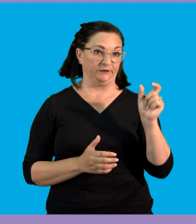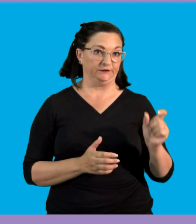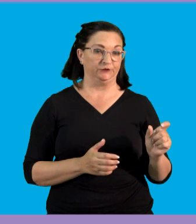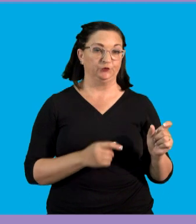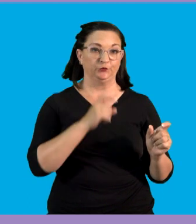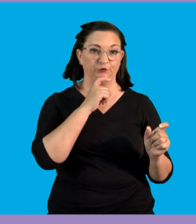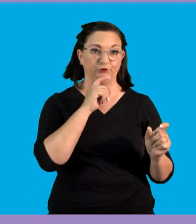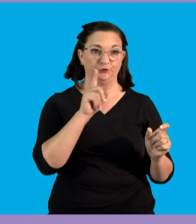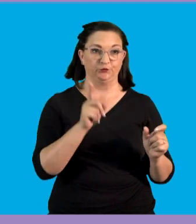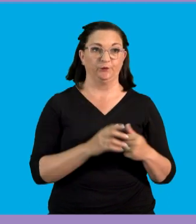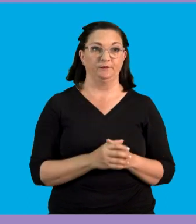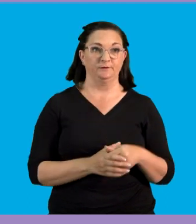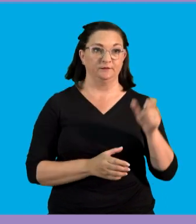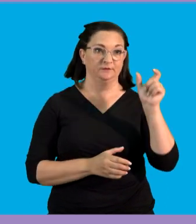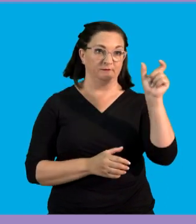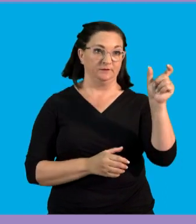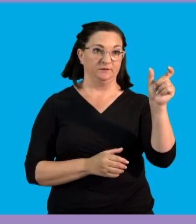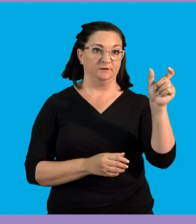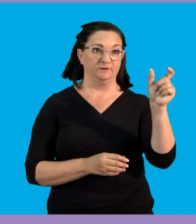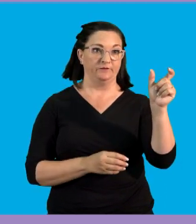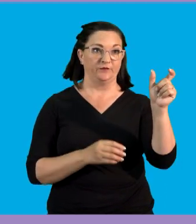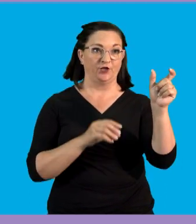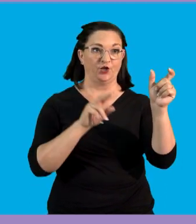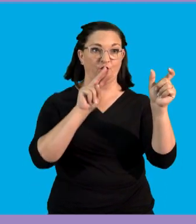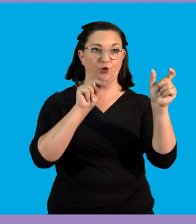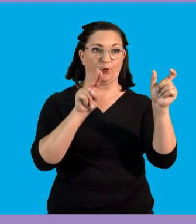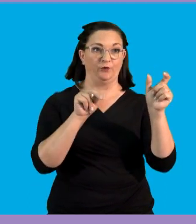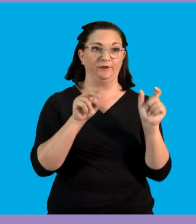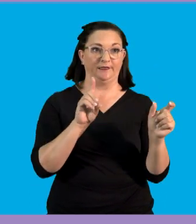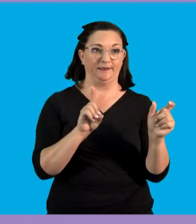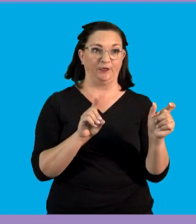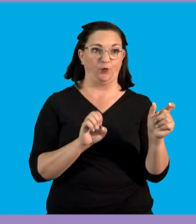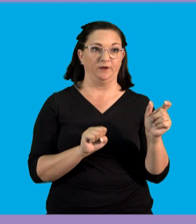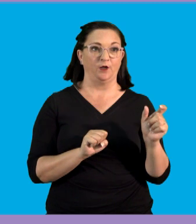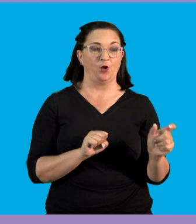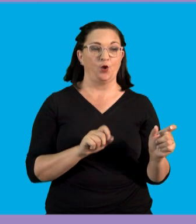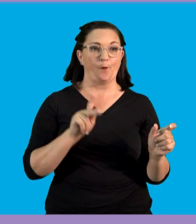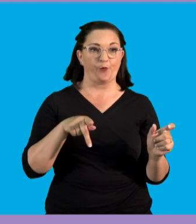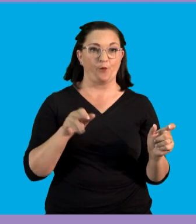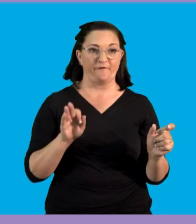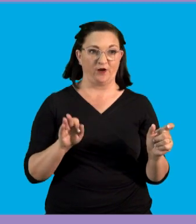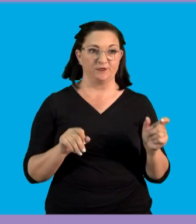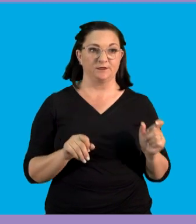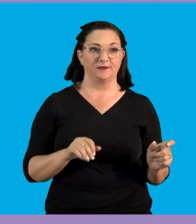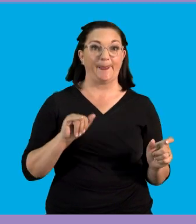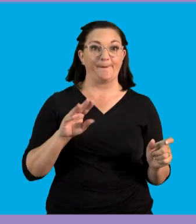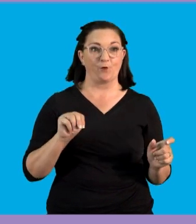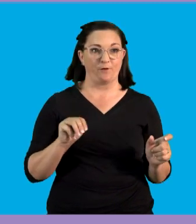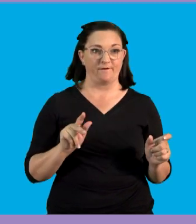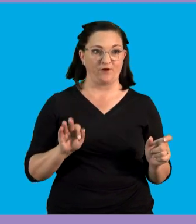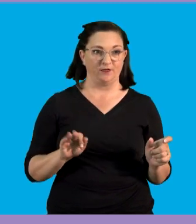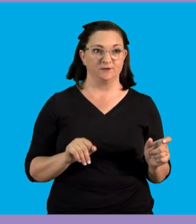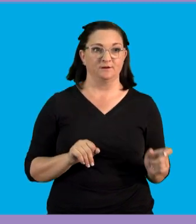and language that we used in this lesson were numerator, denominator, proper fraction,